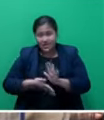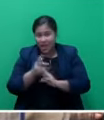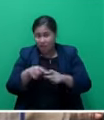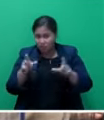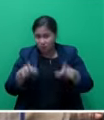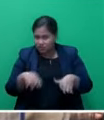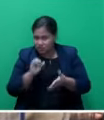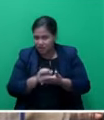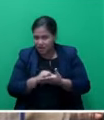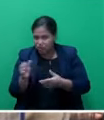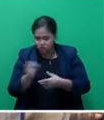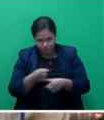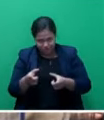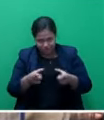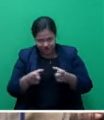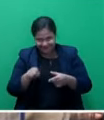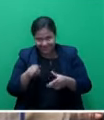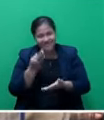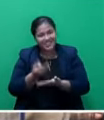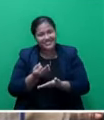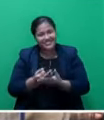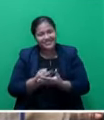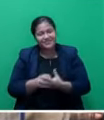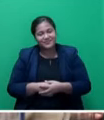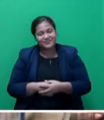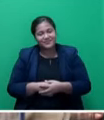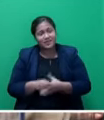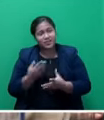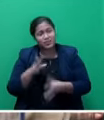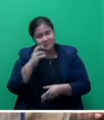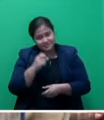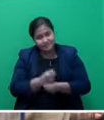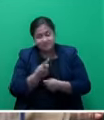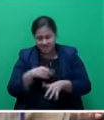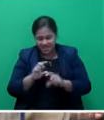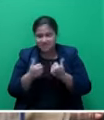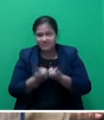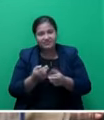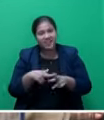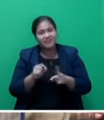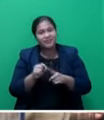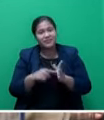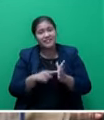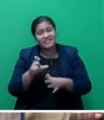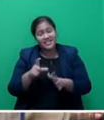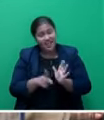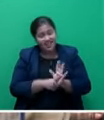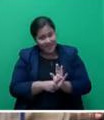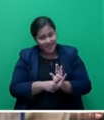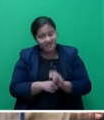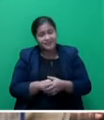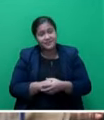body to manage these funds. To conclude, sir, I agree that the FPTCL, Fiji Public Trustees